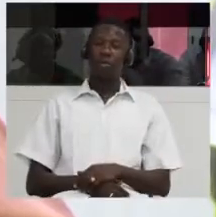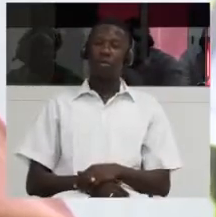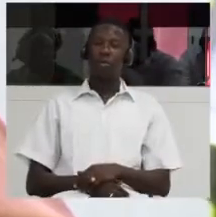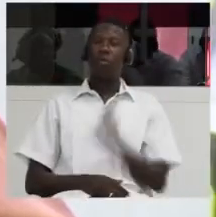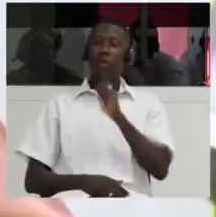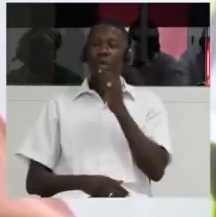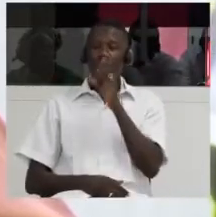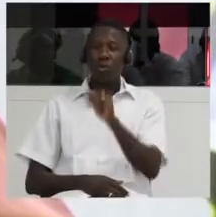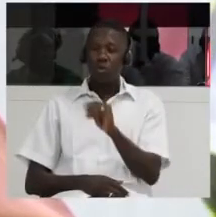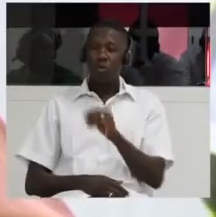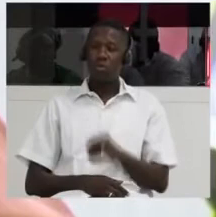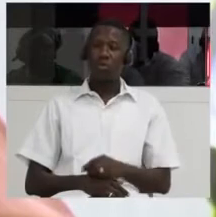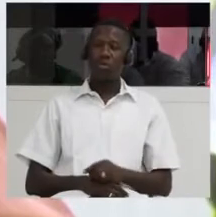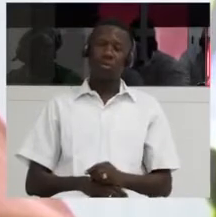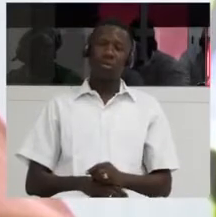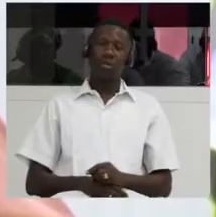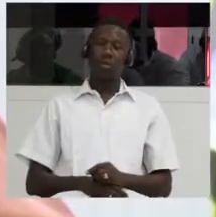they planned the coup,